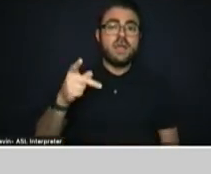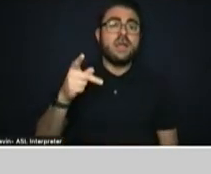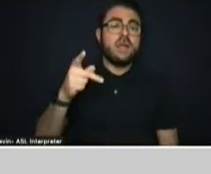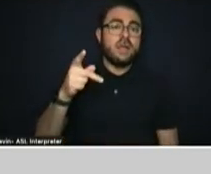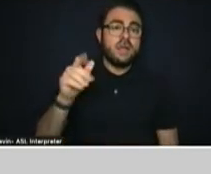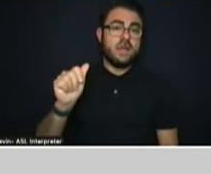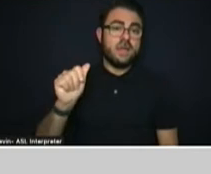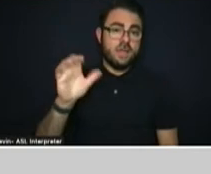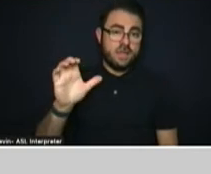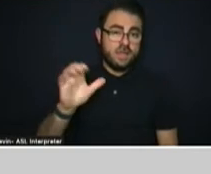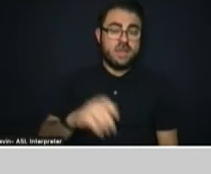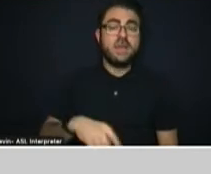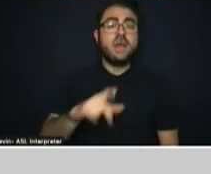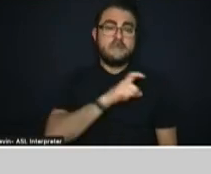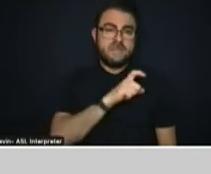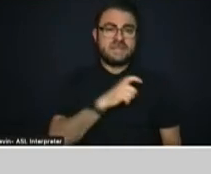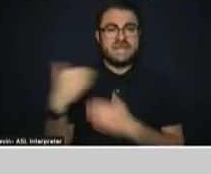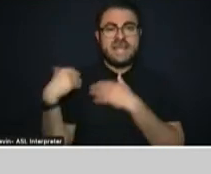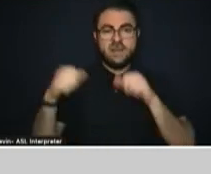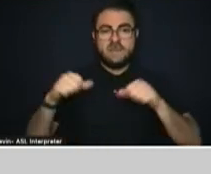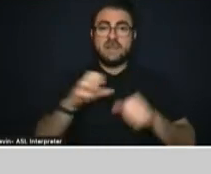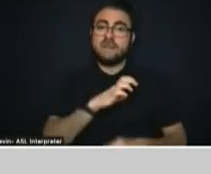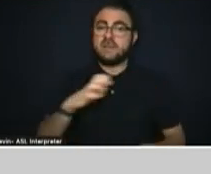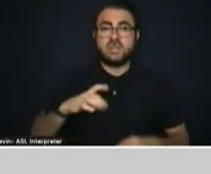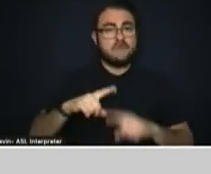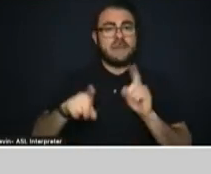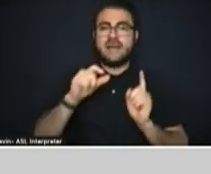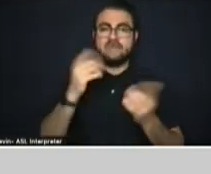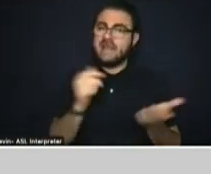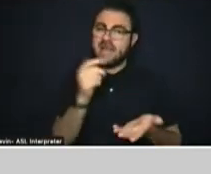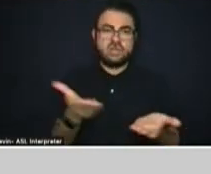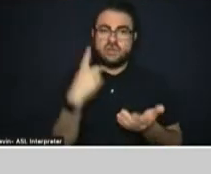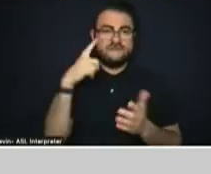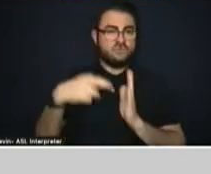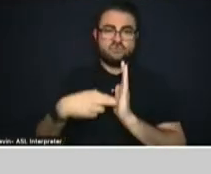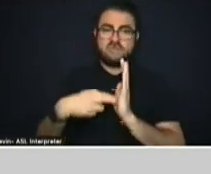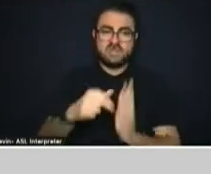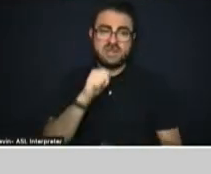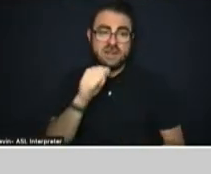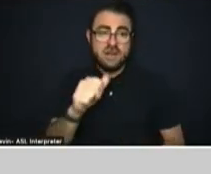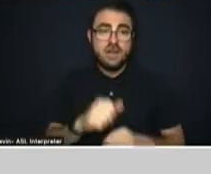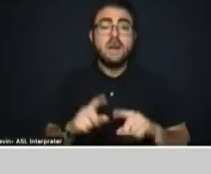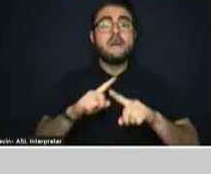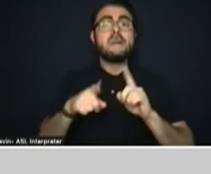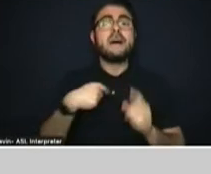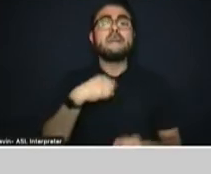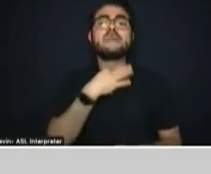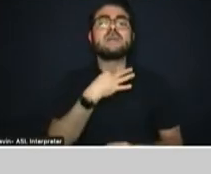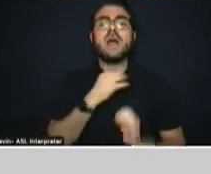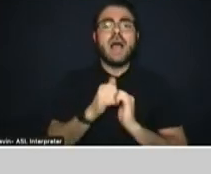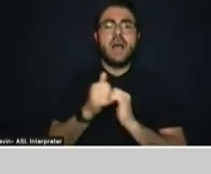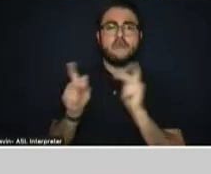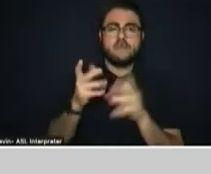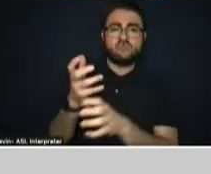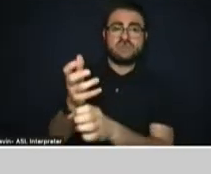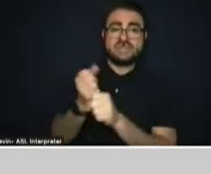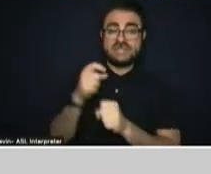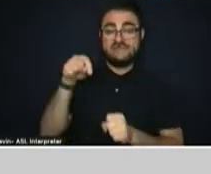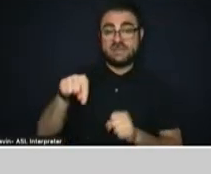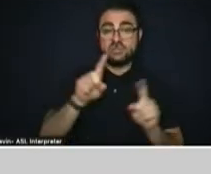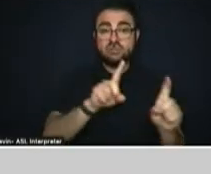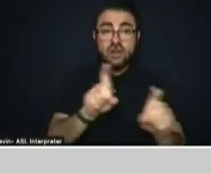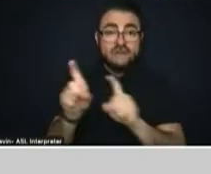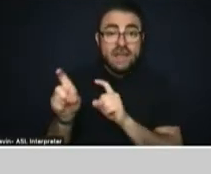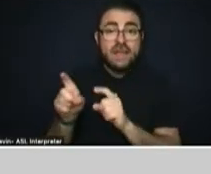but I was just curious about how people would be receiving the survey. Is it like through something in the